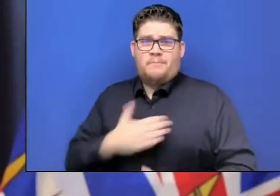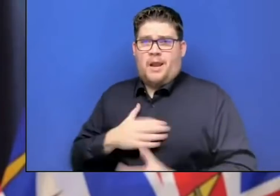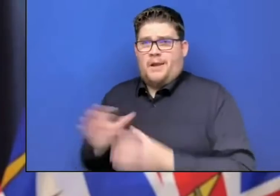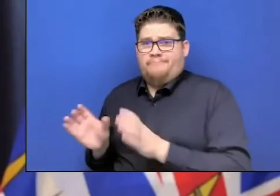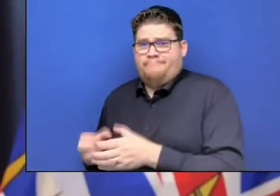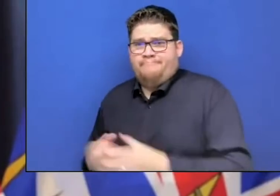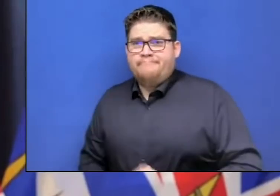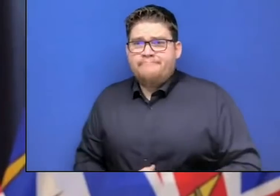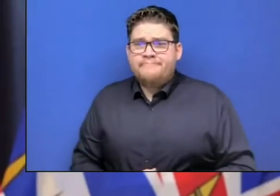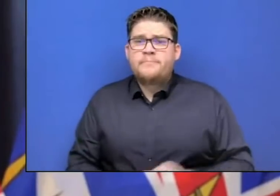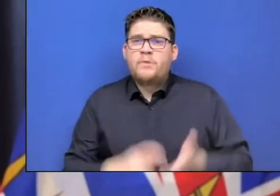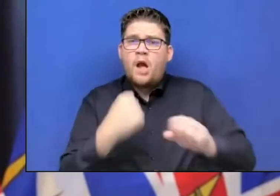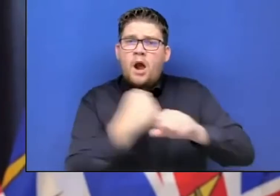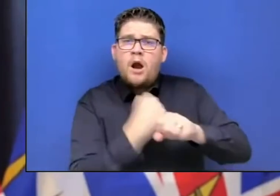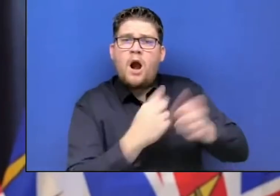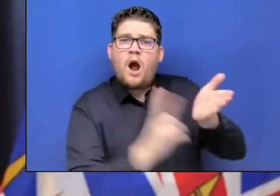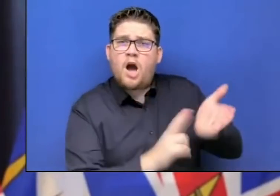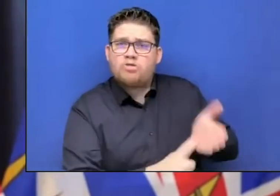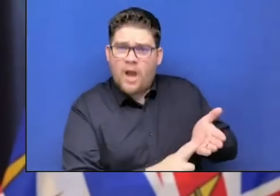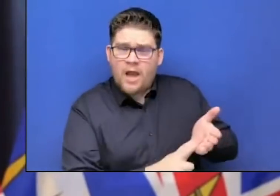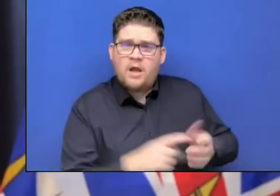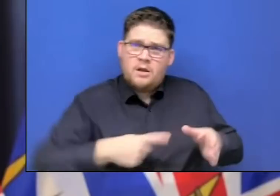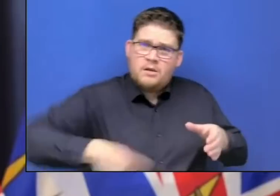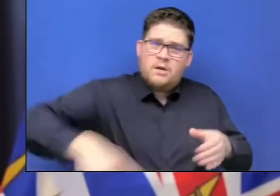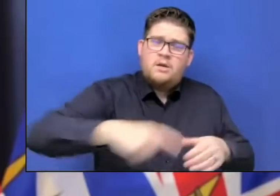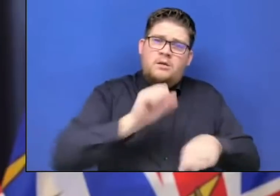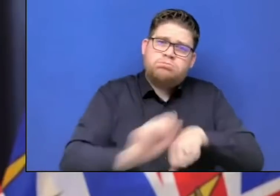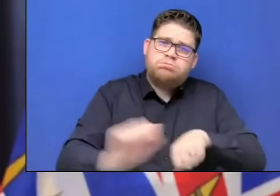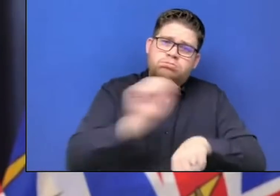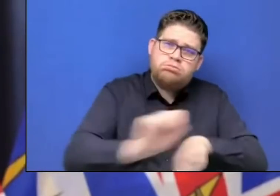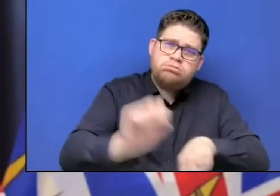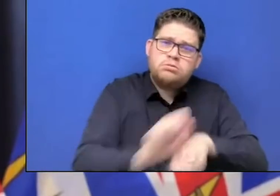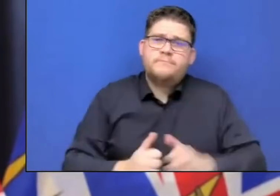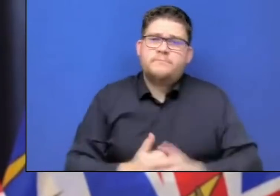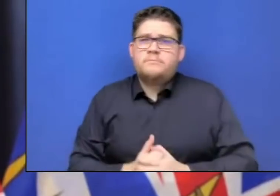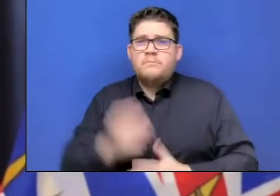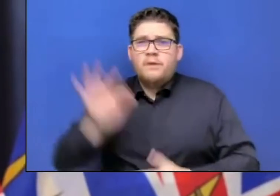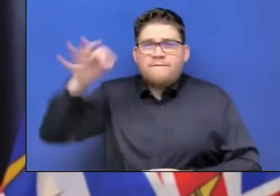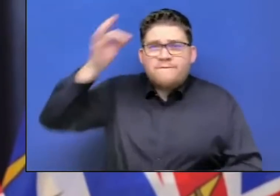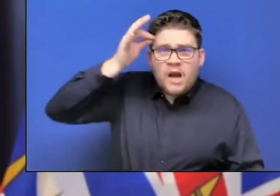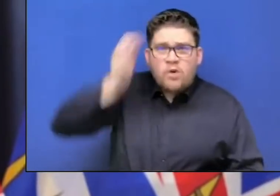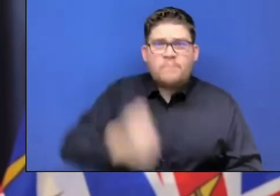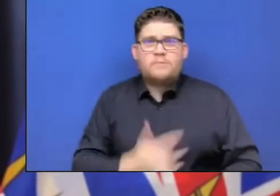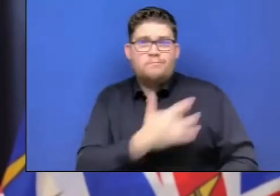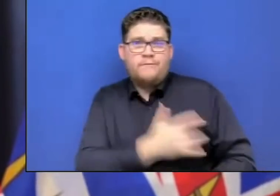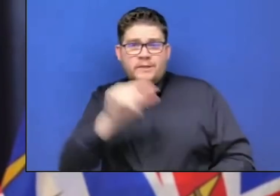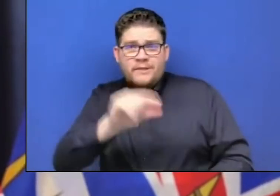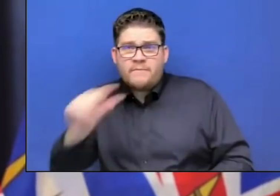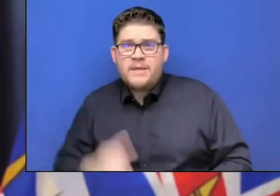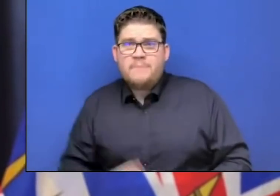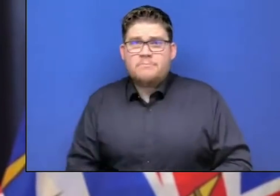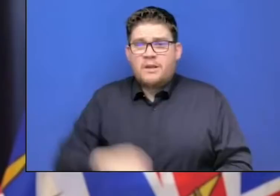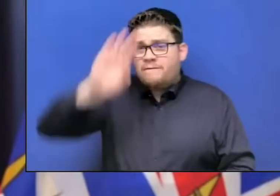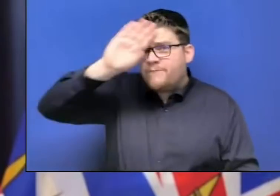are doing their jobs. Federal and local government partners, fire departments, and volunteers are putting in amazing efforts